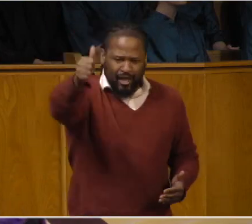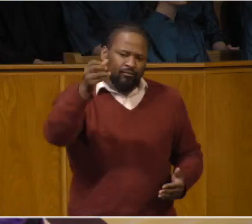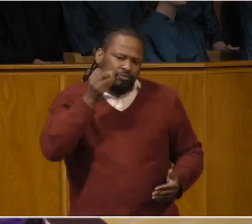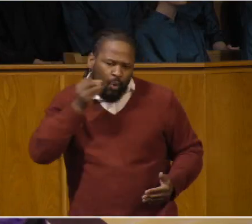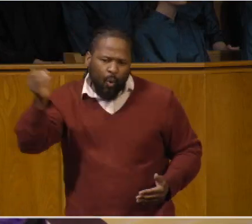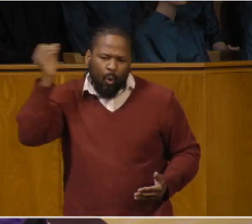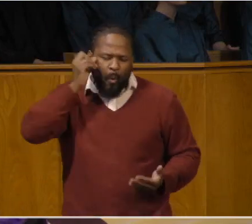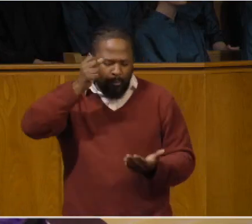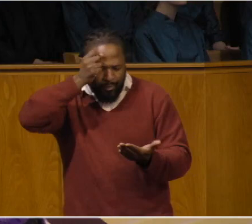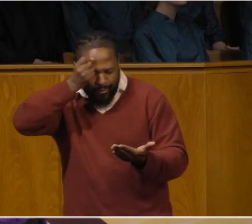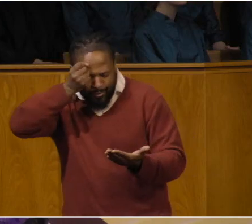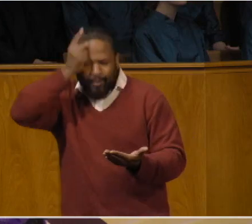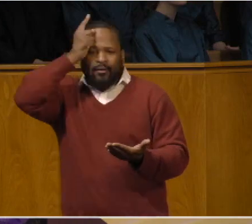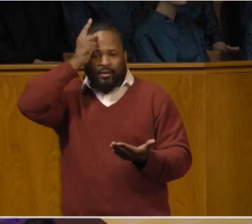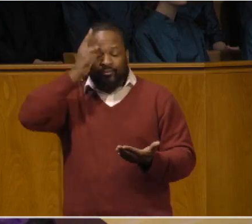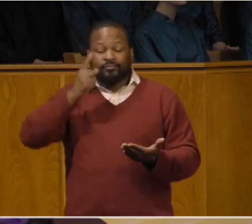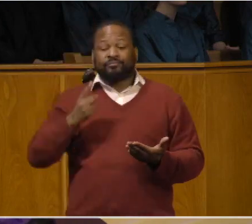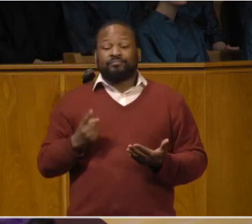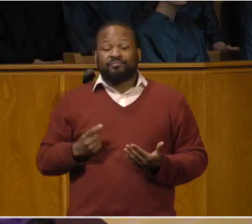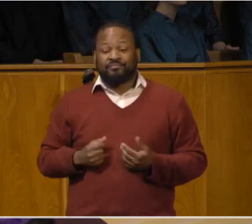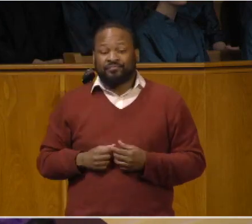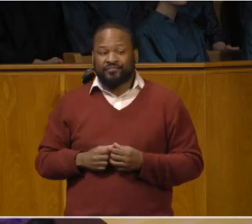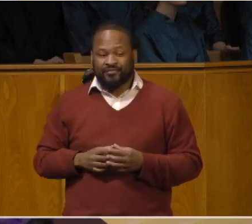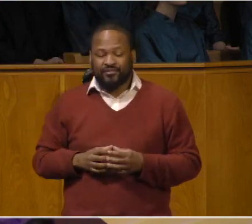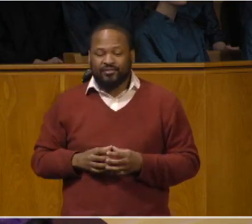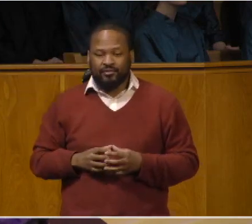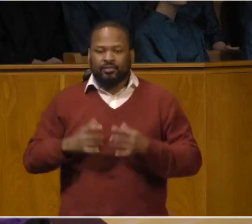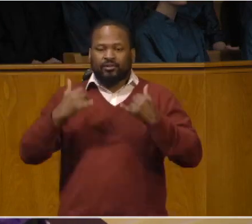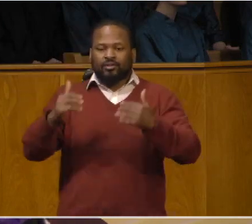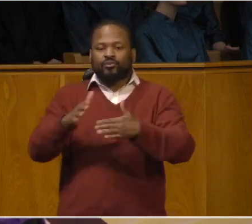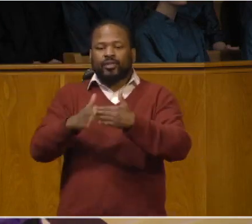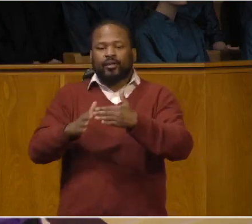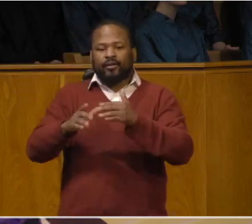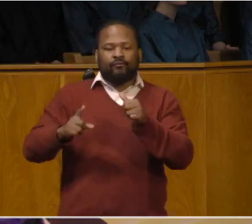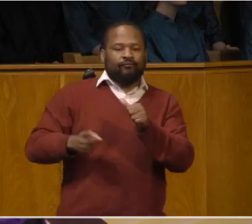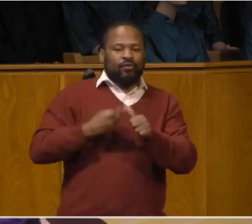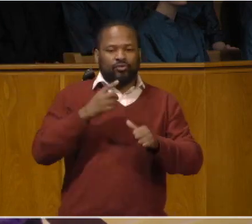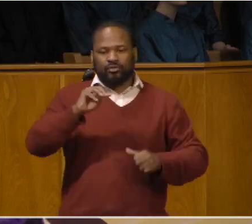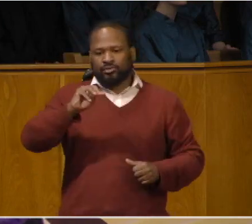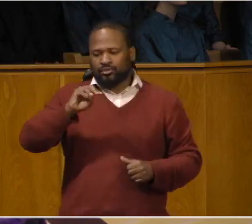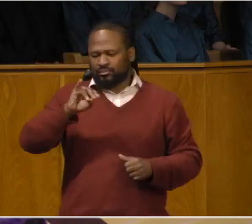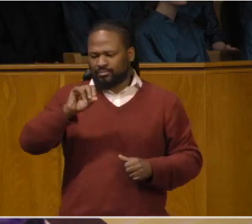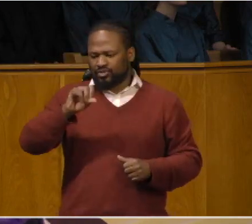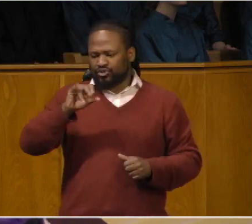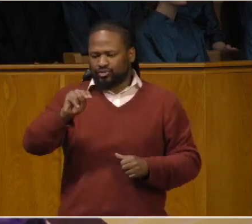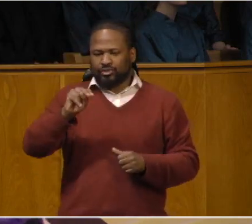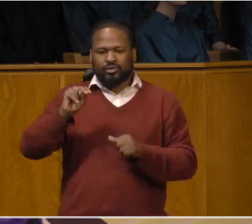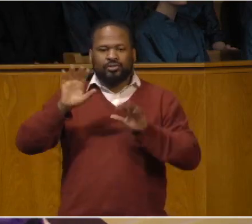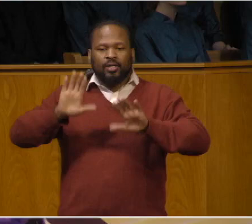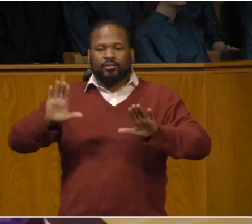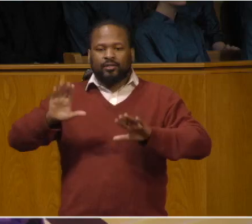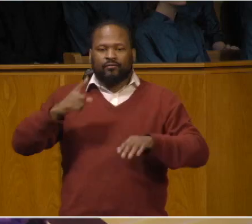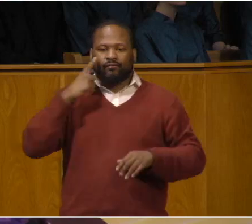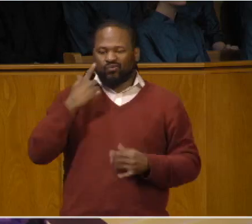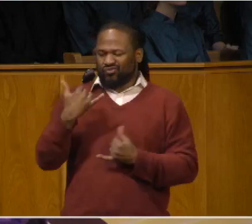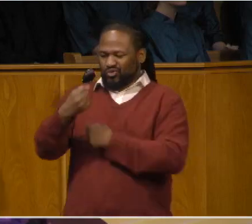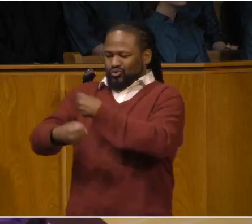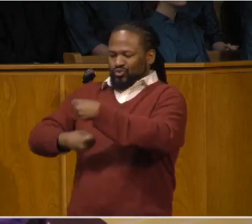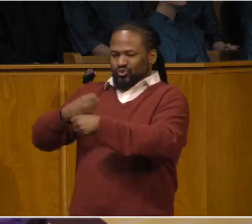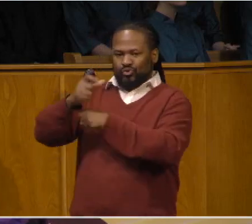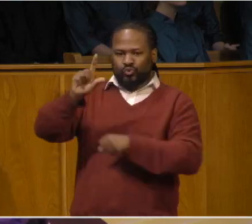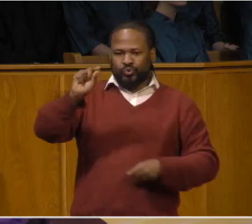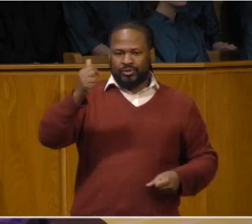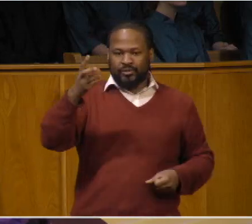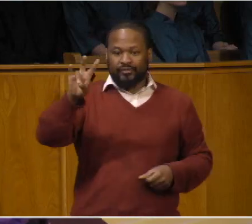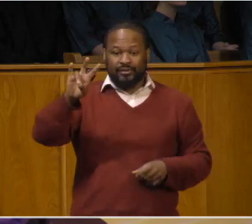home. This weekend, the first Missional Sunday of 2017, the theme is Justice for the